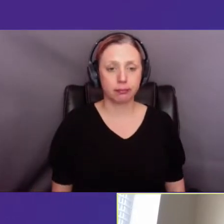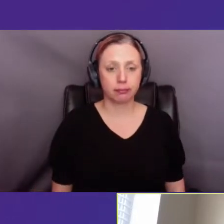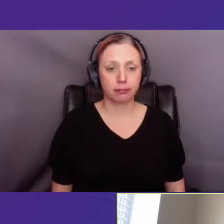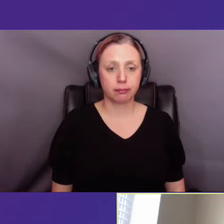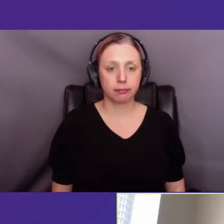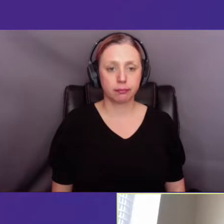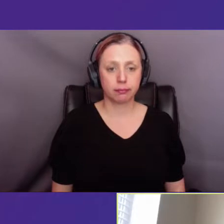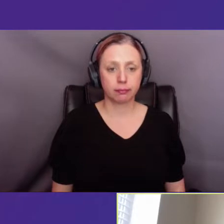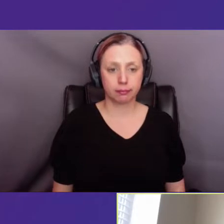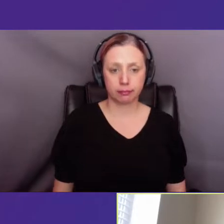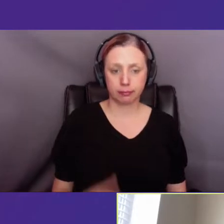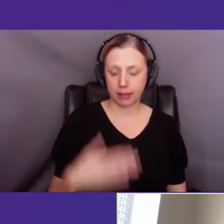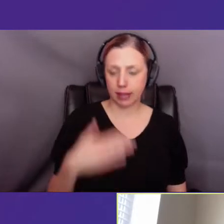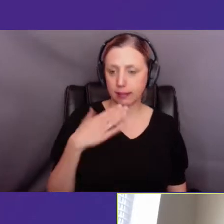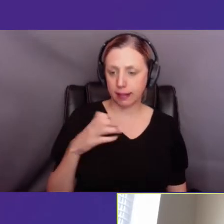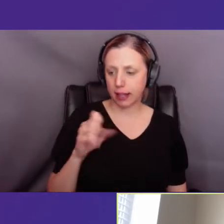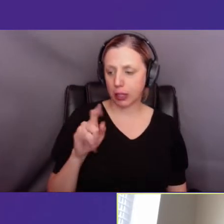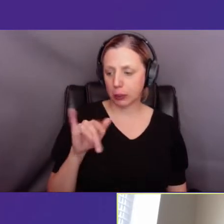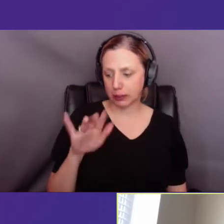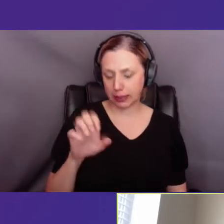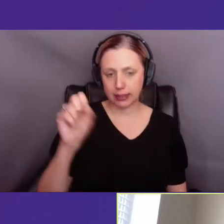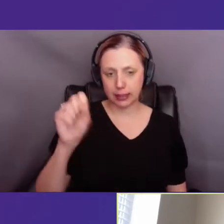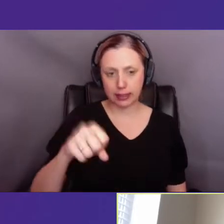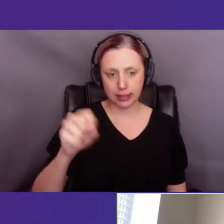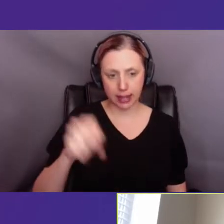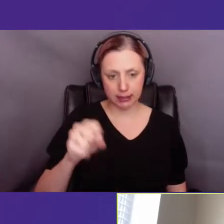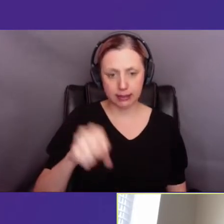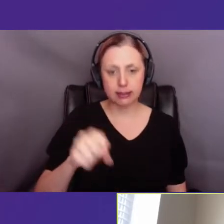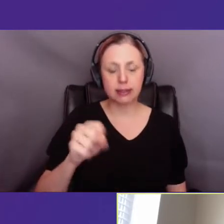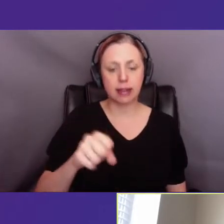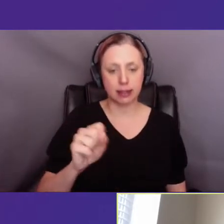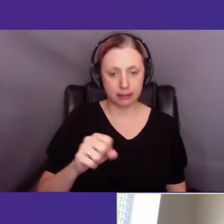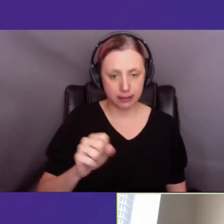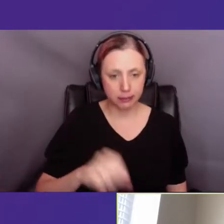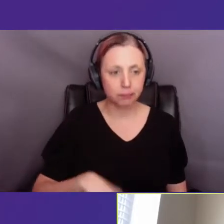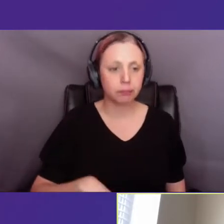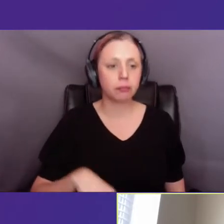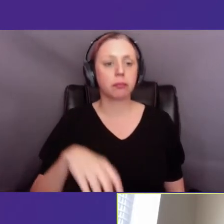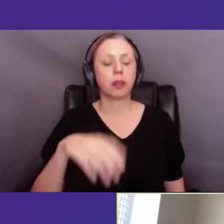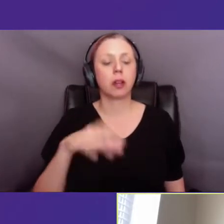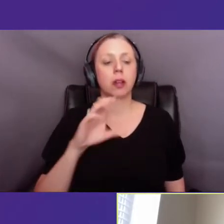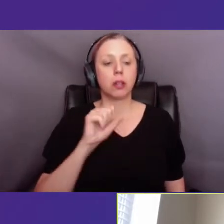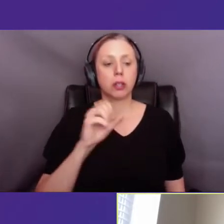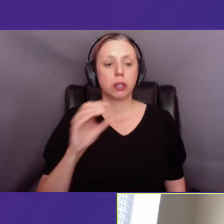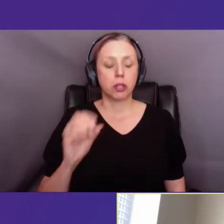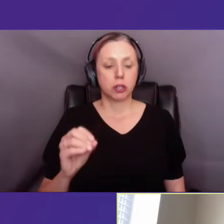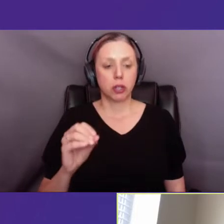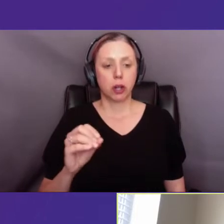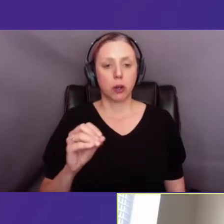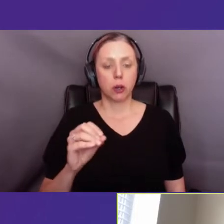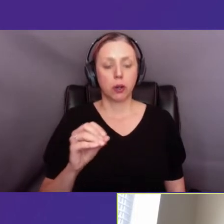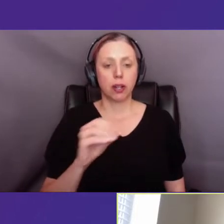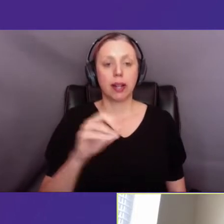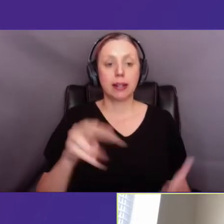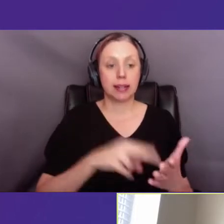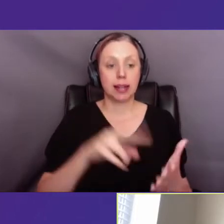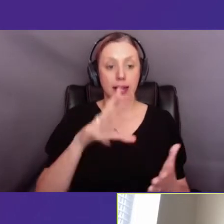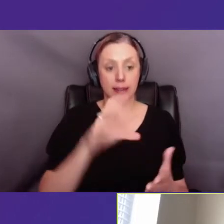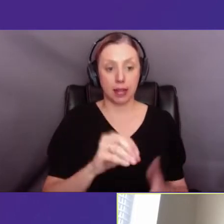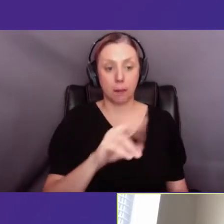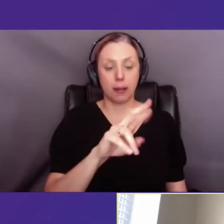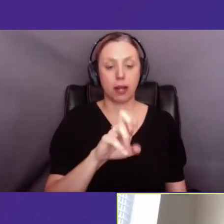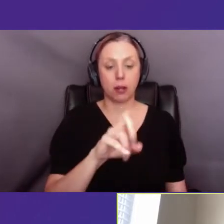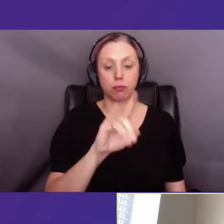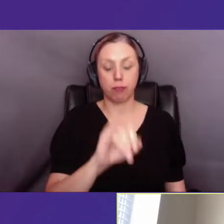Thank you, Stacie. So yeah, REDi Dance Company started in, I'd say, 2017. We are an arts